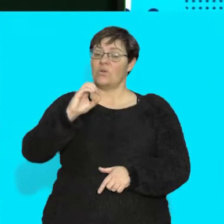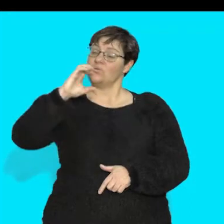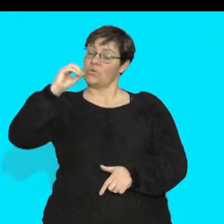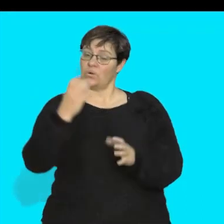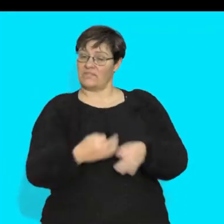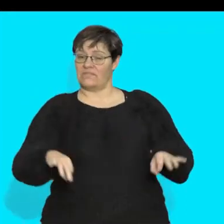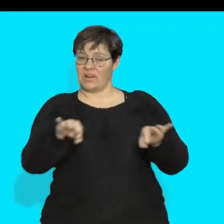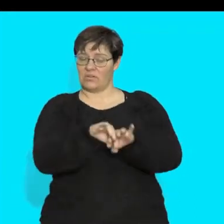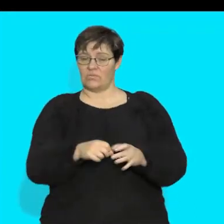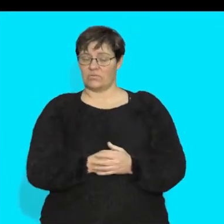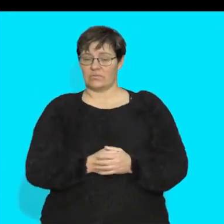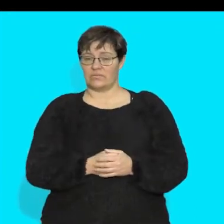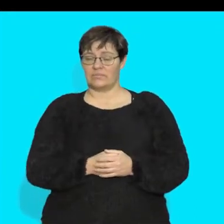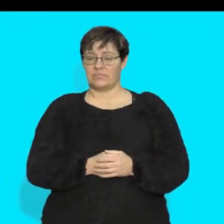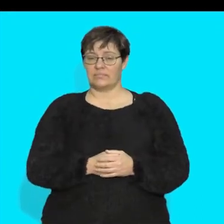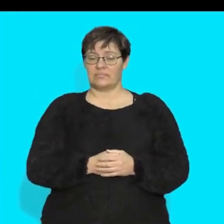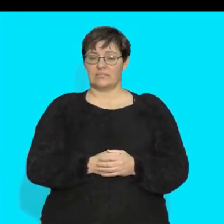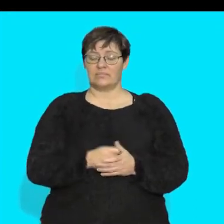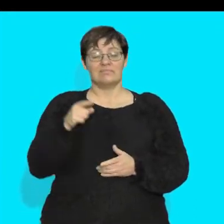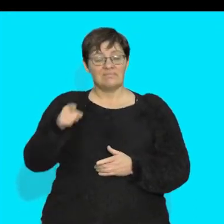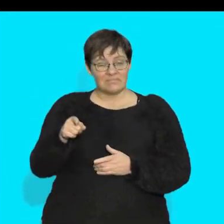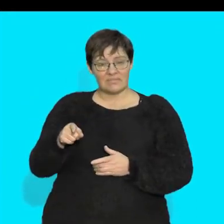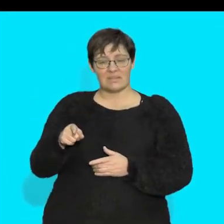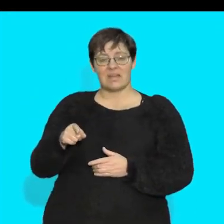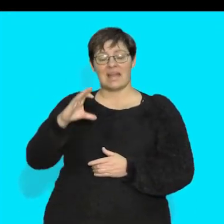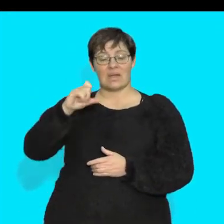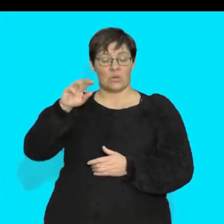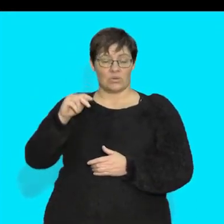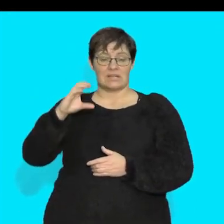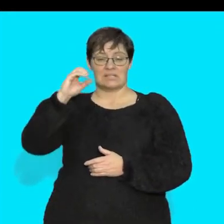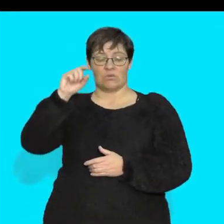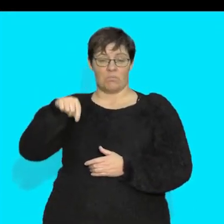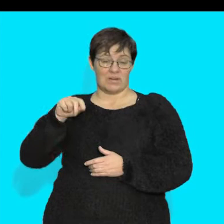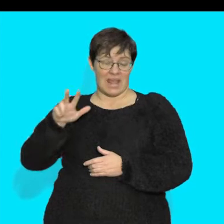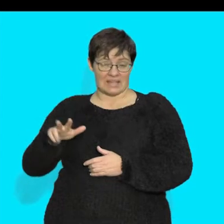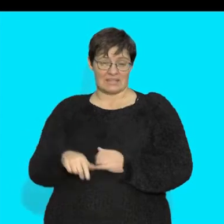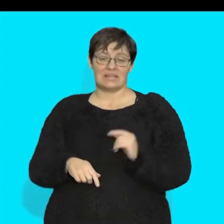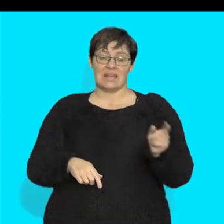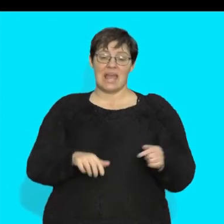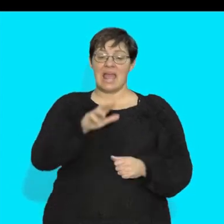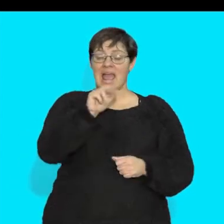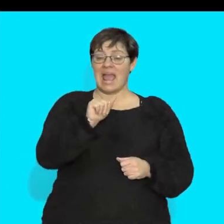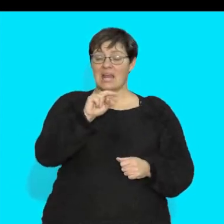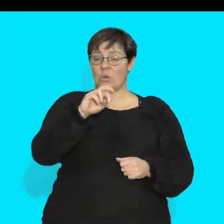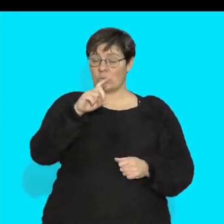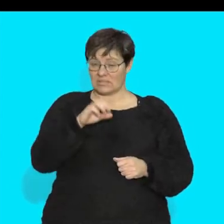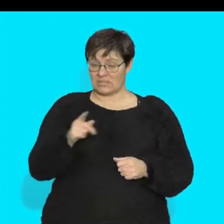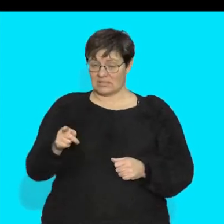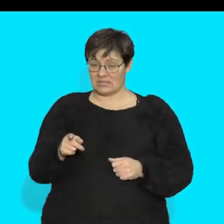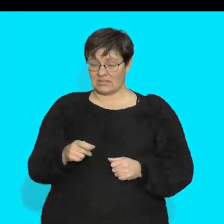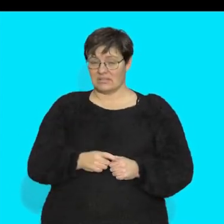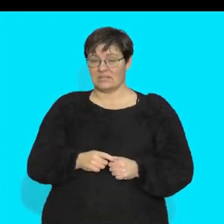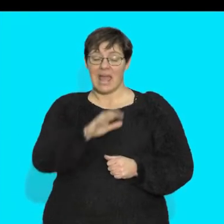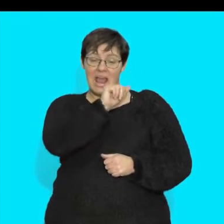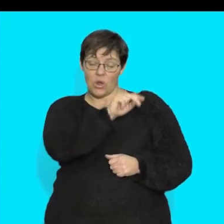value. If we went back to it, the cathode was 0.8, and the anode, which was the zinc